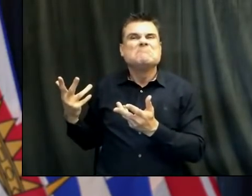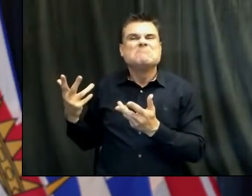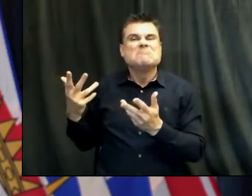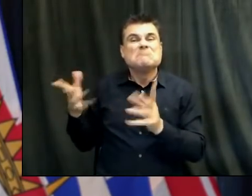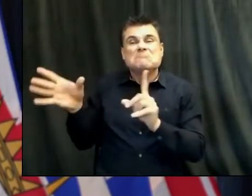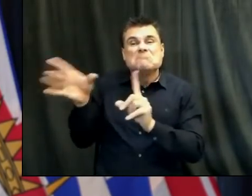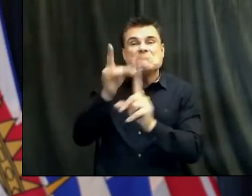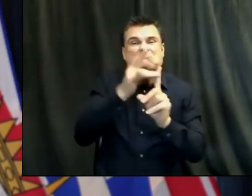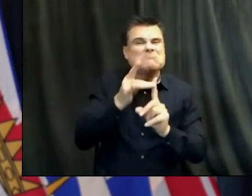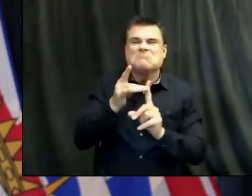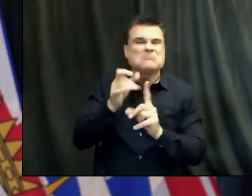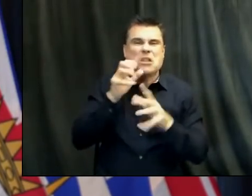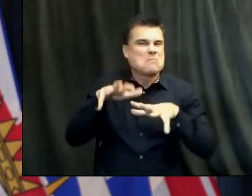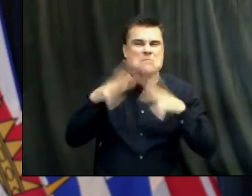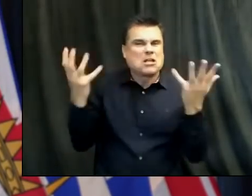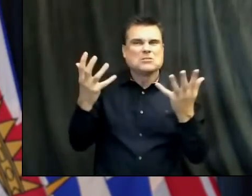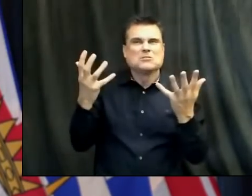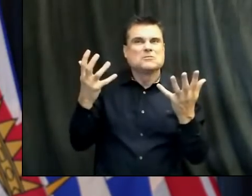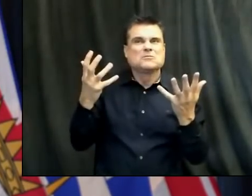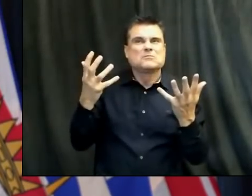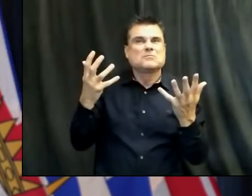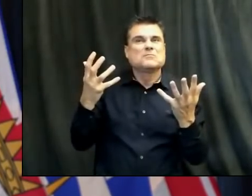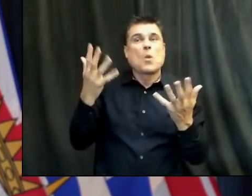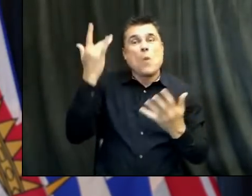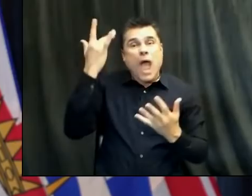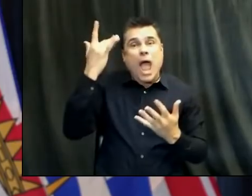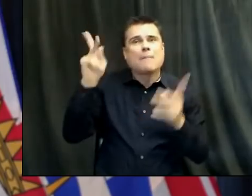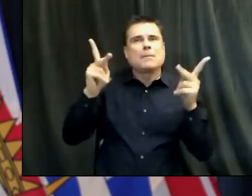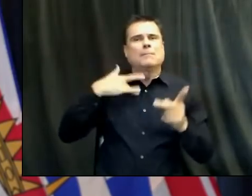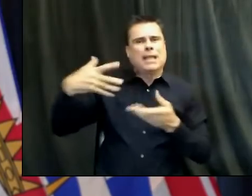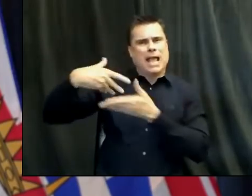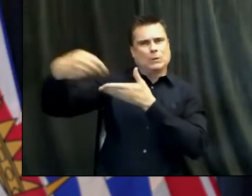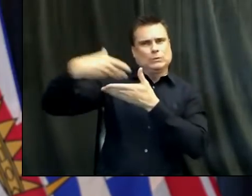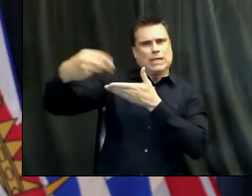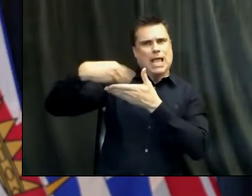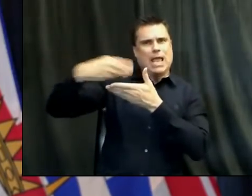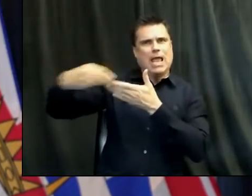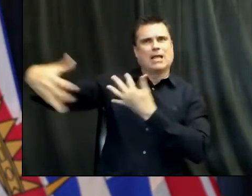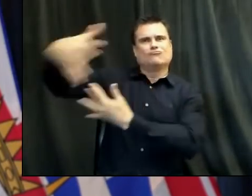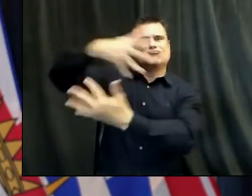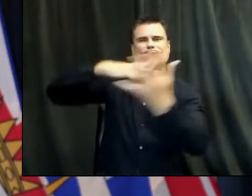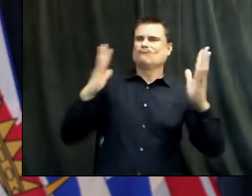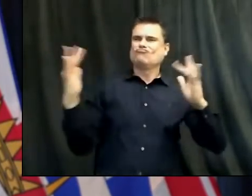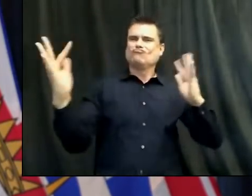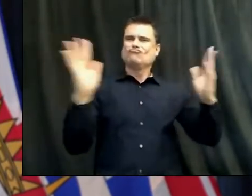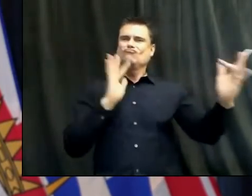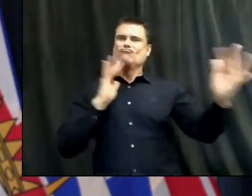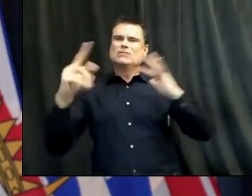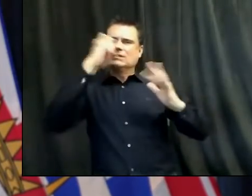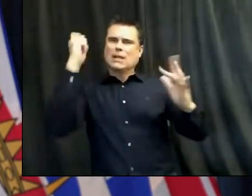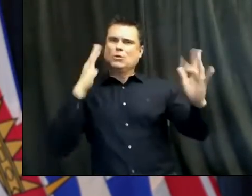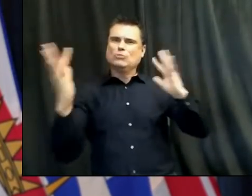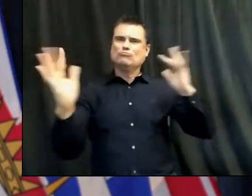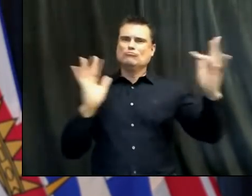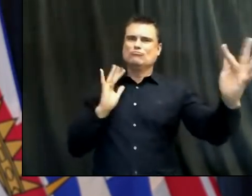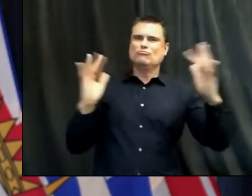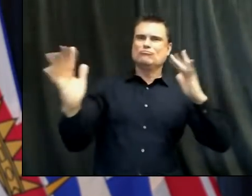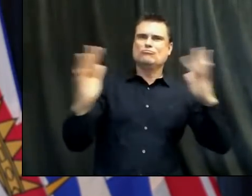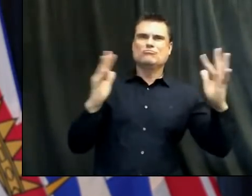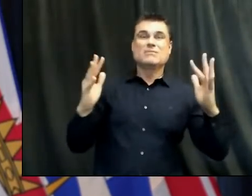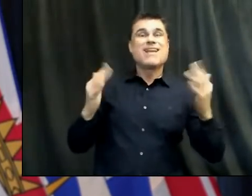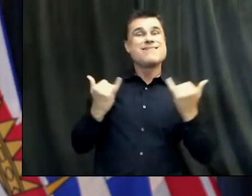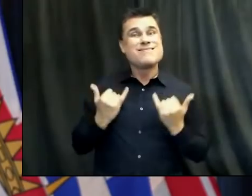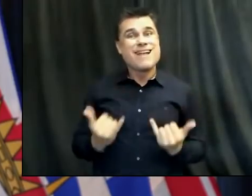basically indoors with poor ventilations, in crowds, when we're talking loudly, in confined spaces.